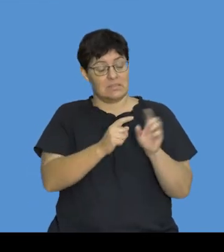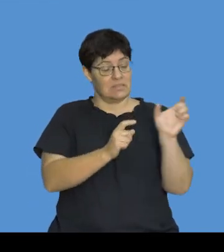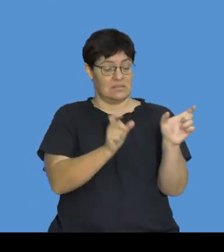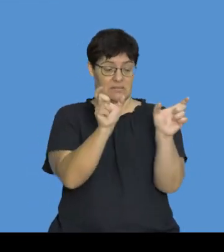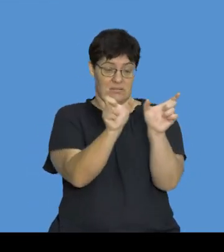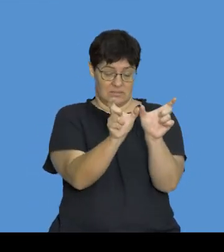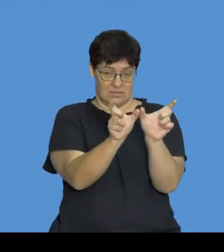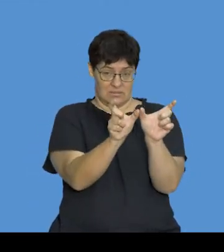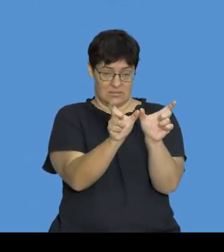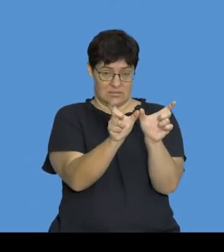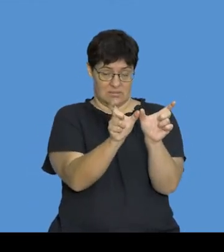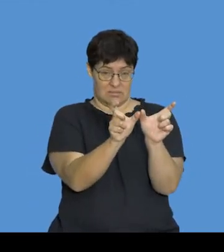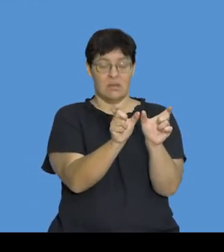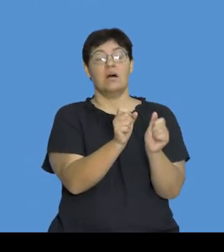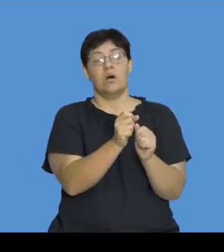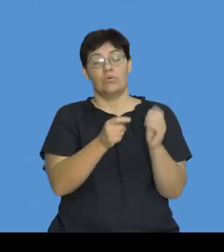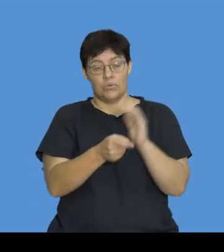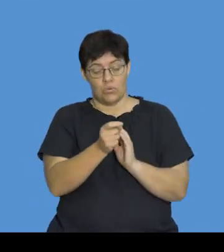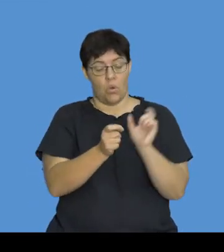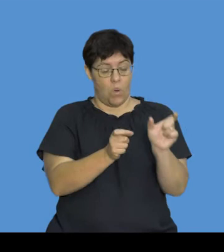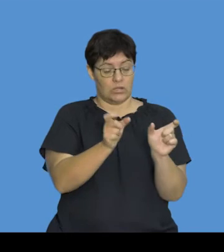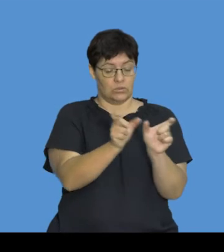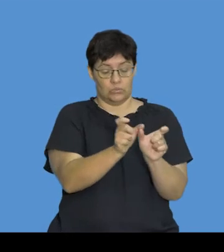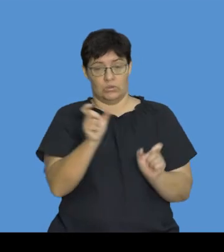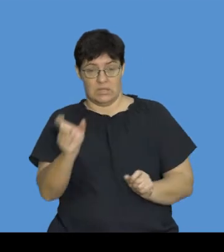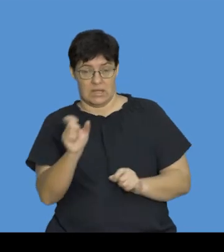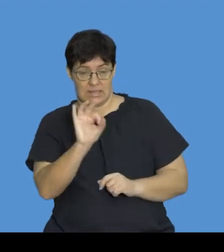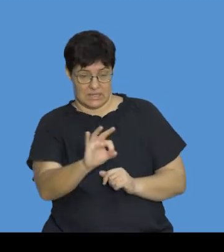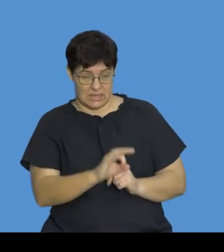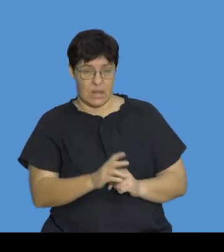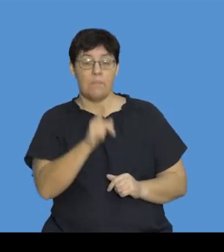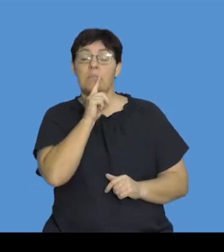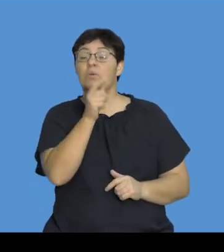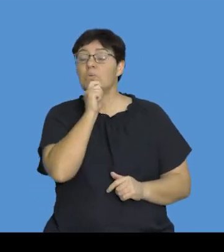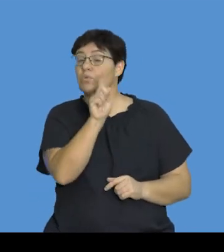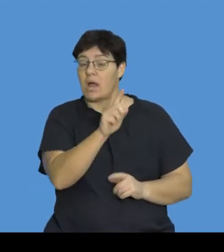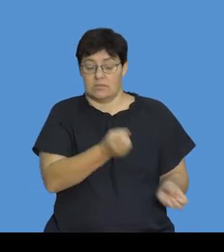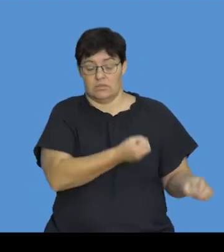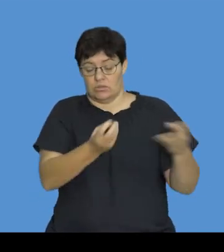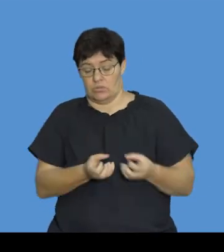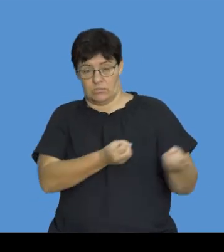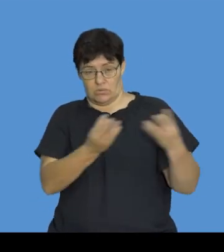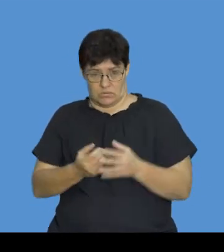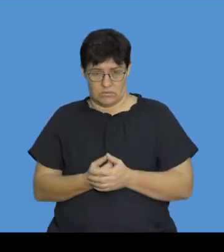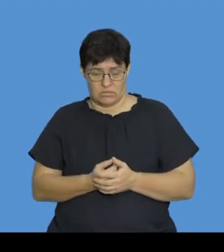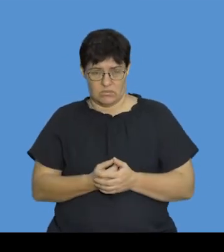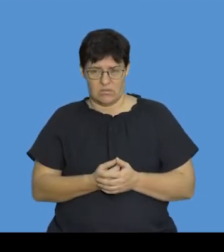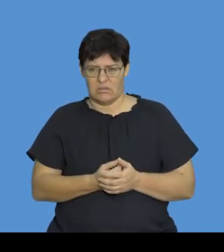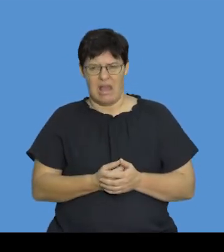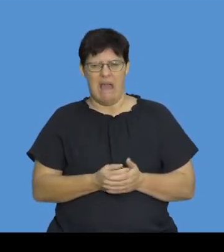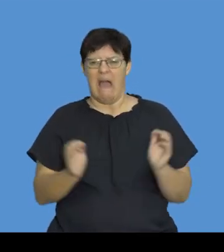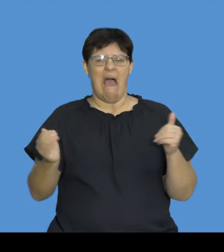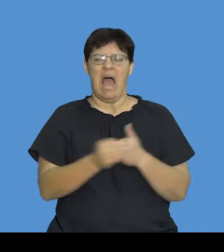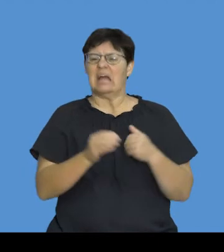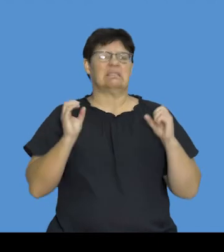terms by three terms, you use the distributive law. This one does not have some hidden things to